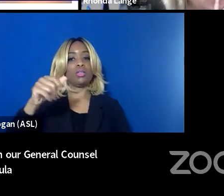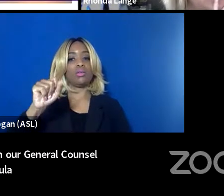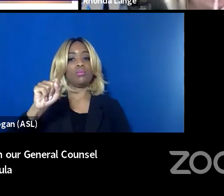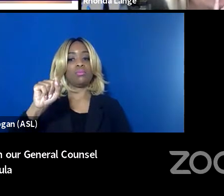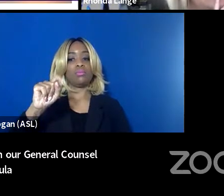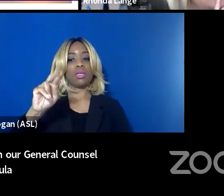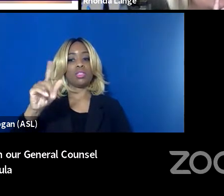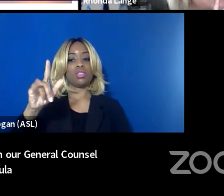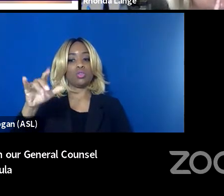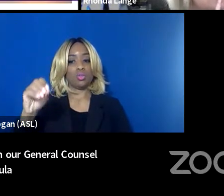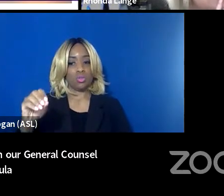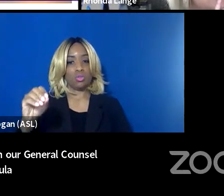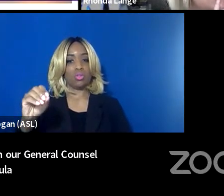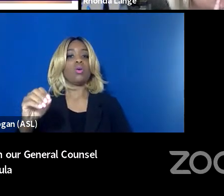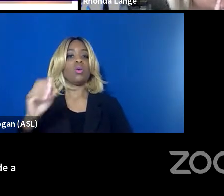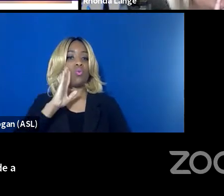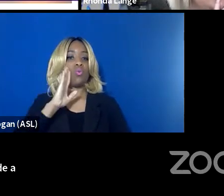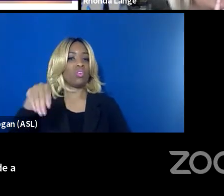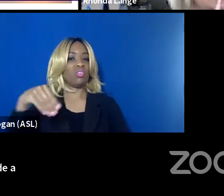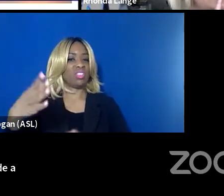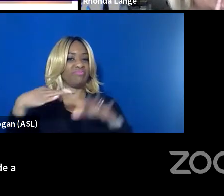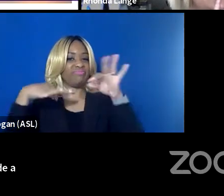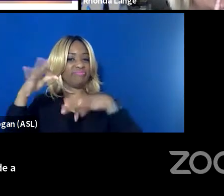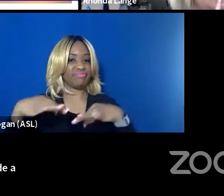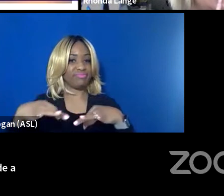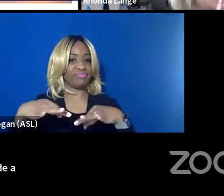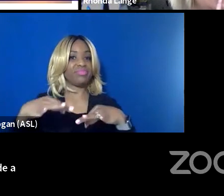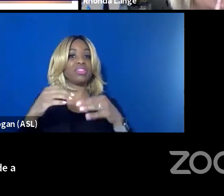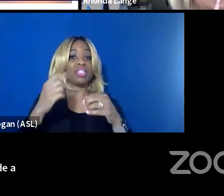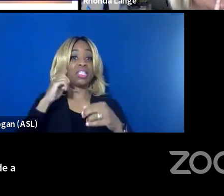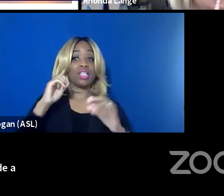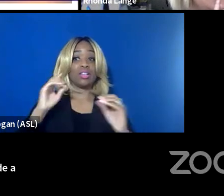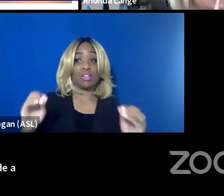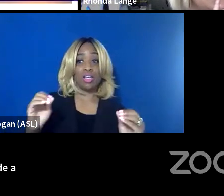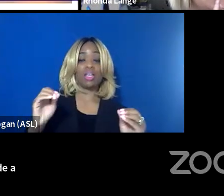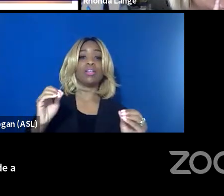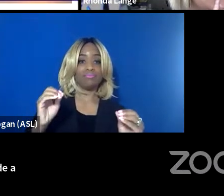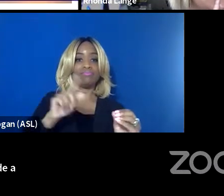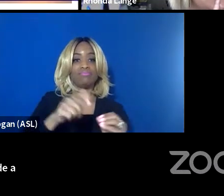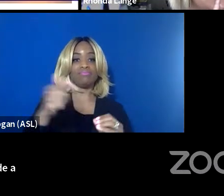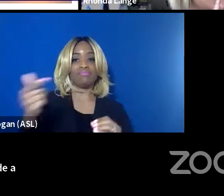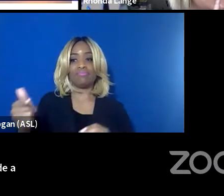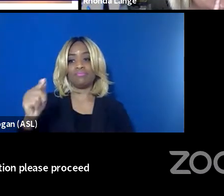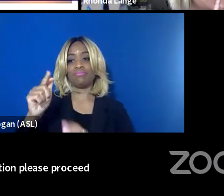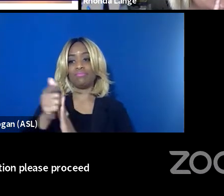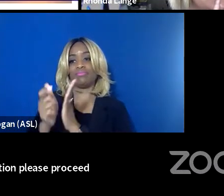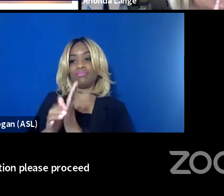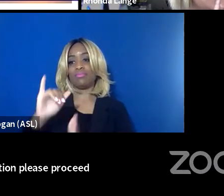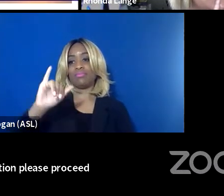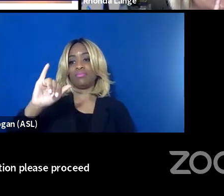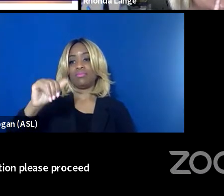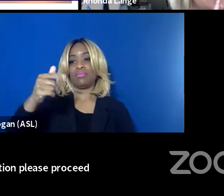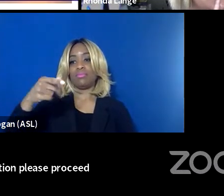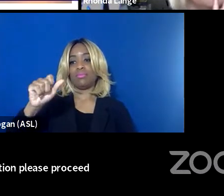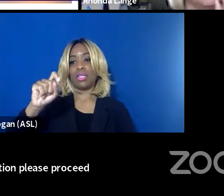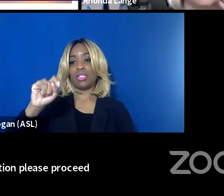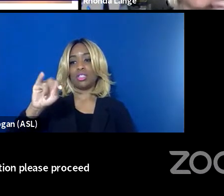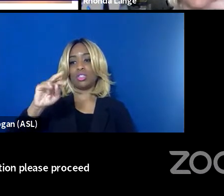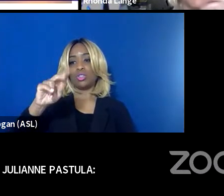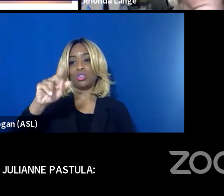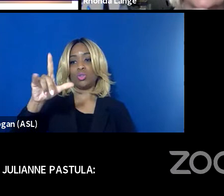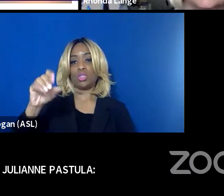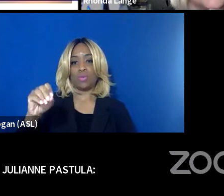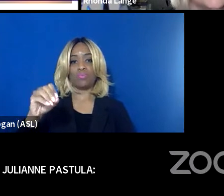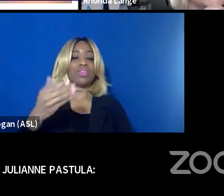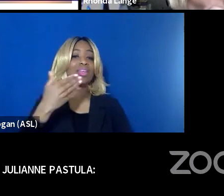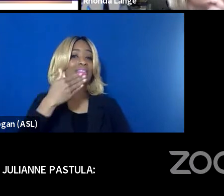Hearing no objection, please proceed, General Counsel Pastula. Thank you very much, Madam Chair, and thank you to Muskegon for